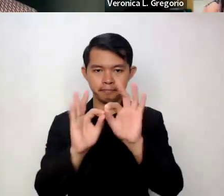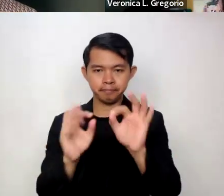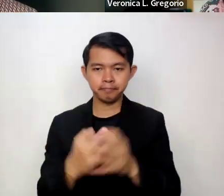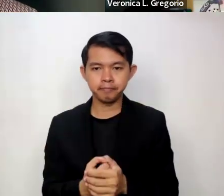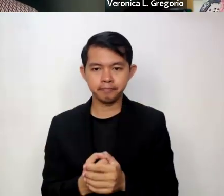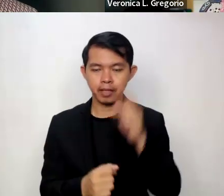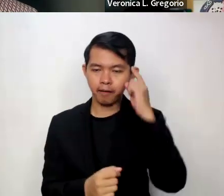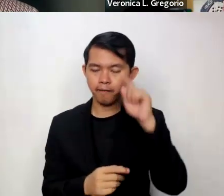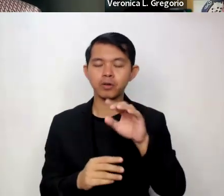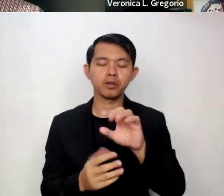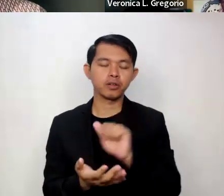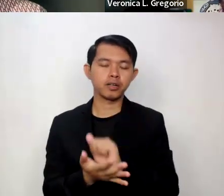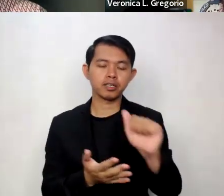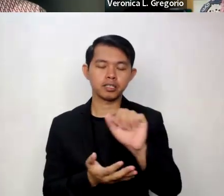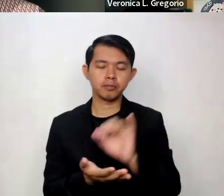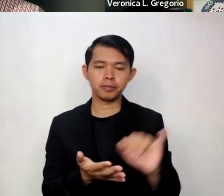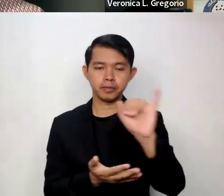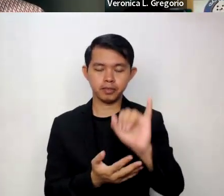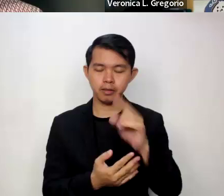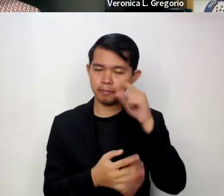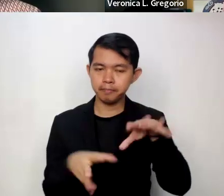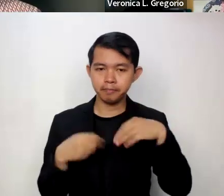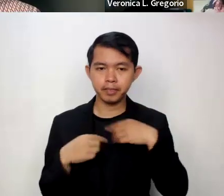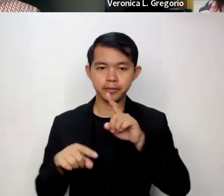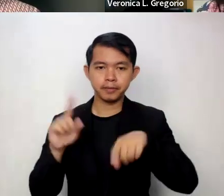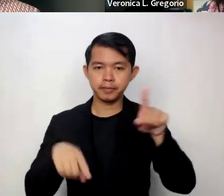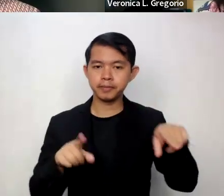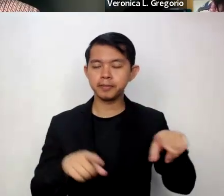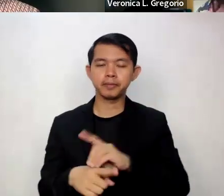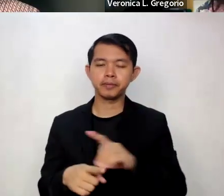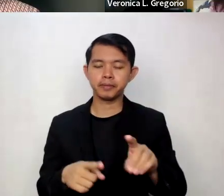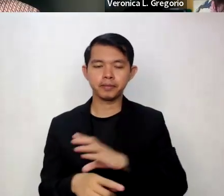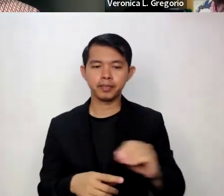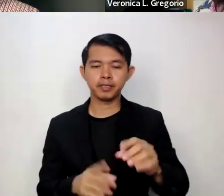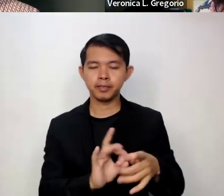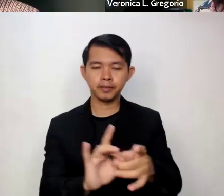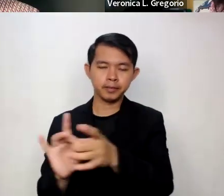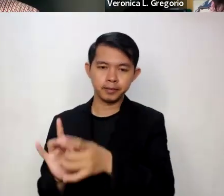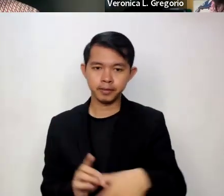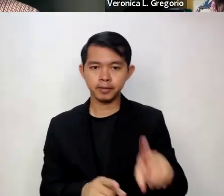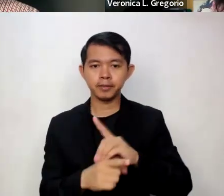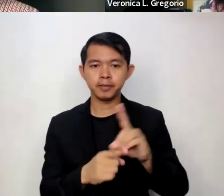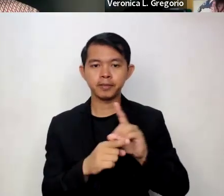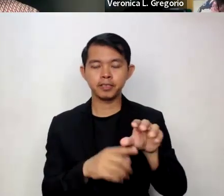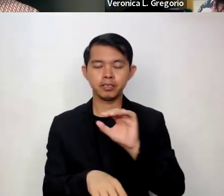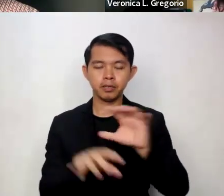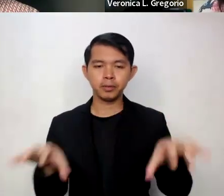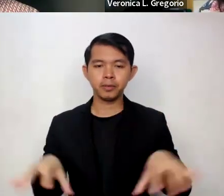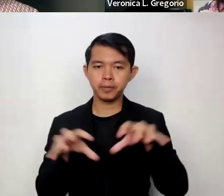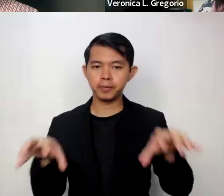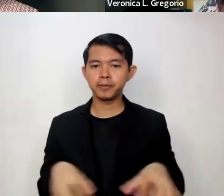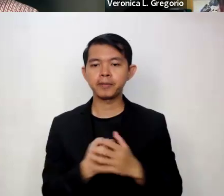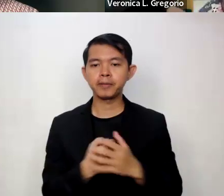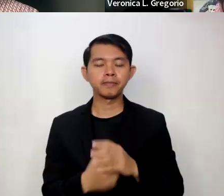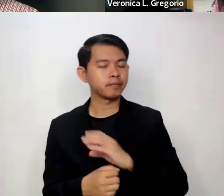academic institutions to embrace multidisciplinary and interdisciplinary work, and to